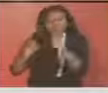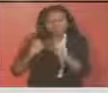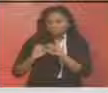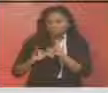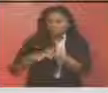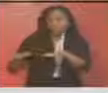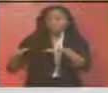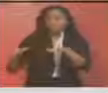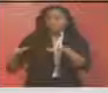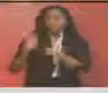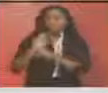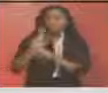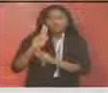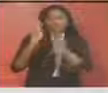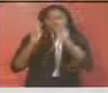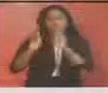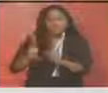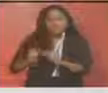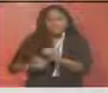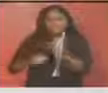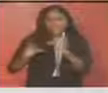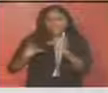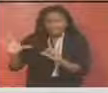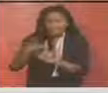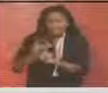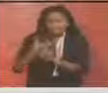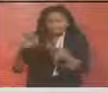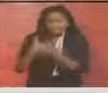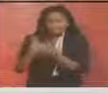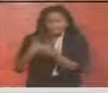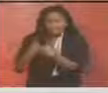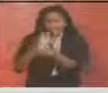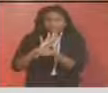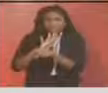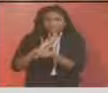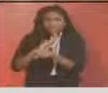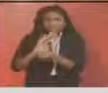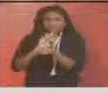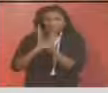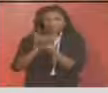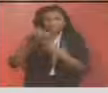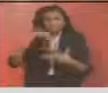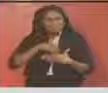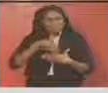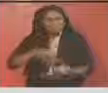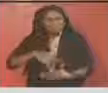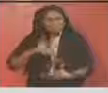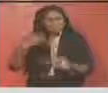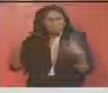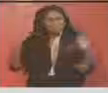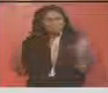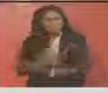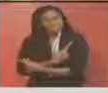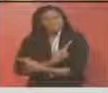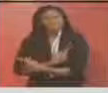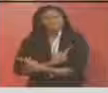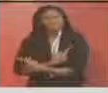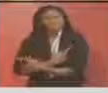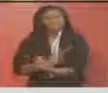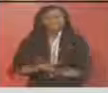disease. Or you might have mutations that might influence the way that the virus interacts with the immune system. Now,